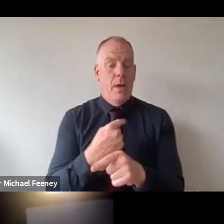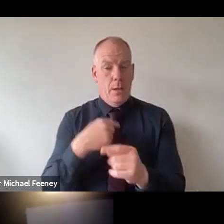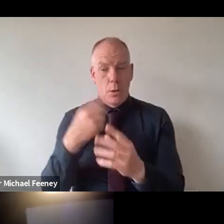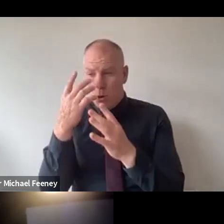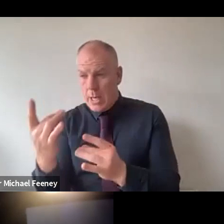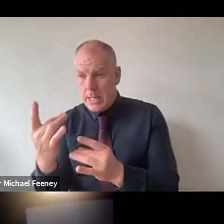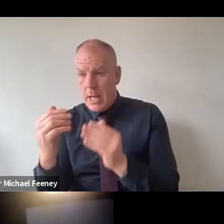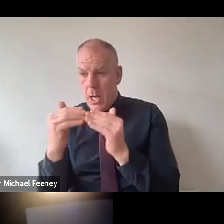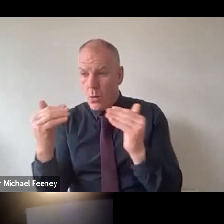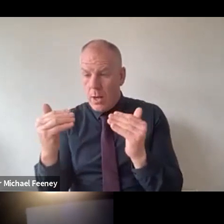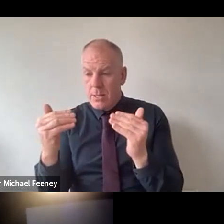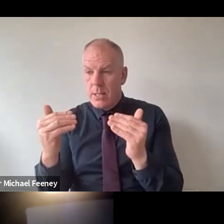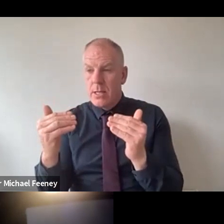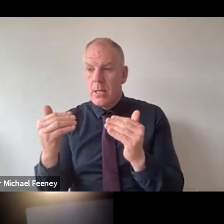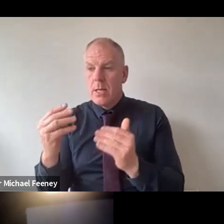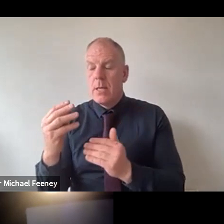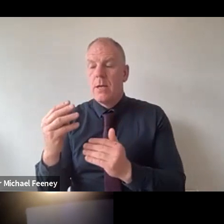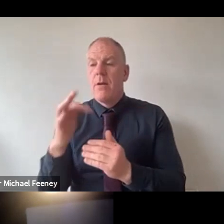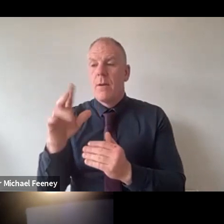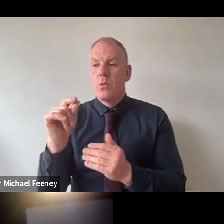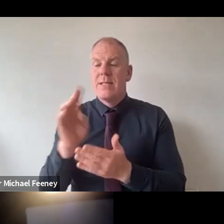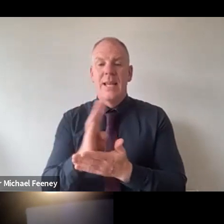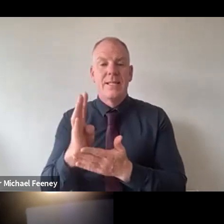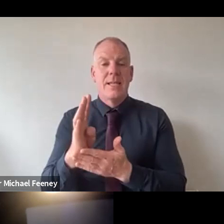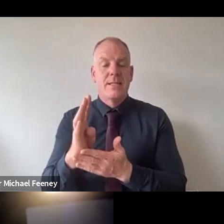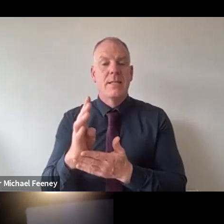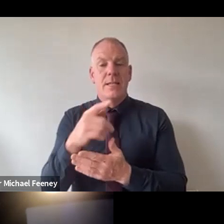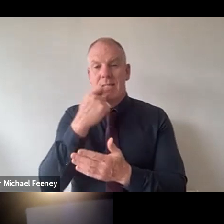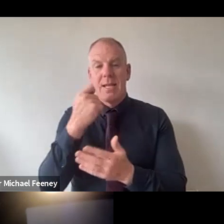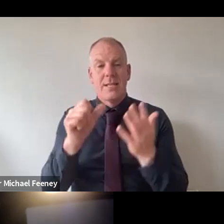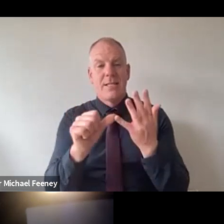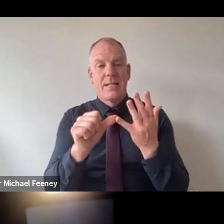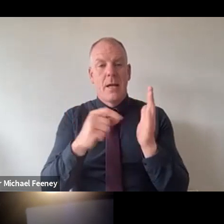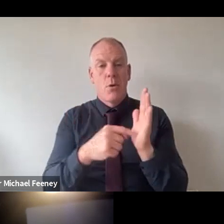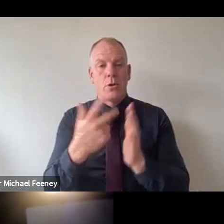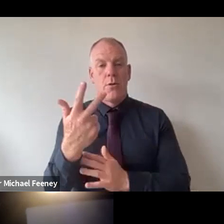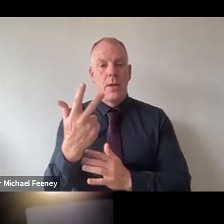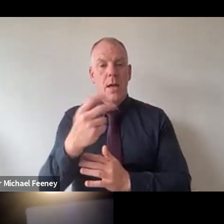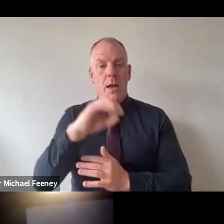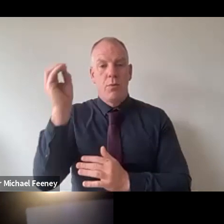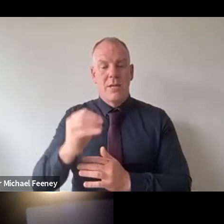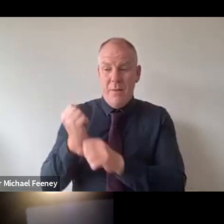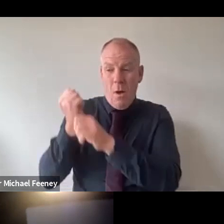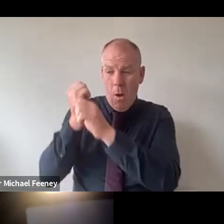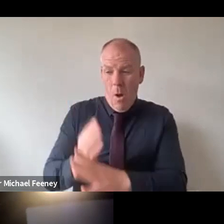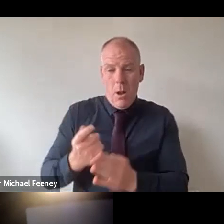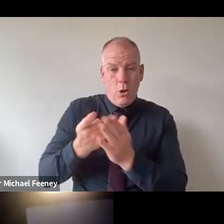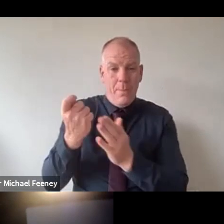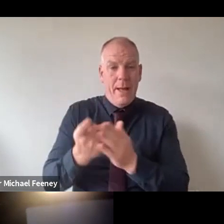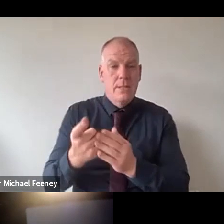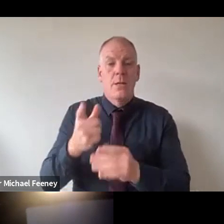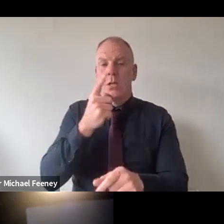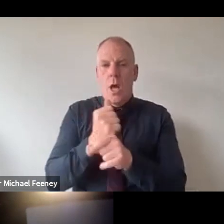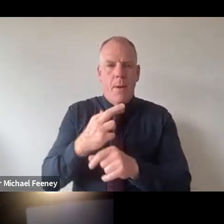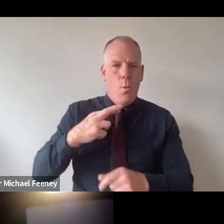of the Equality Body from 2019 shows that 6.3% of all the complaints they received related to the ground of